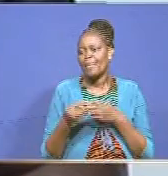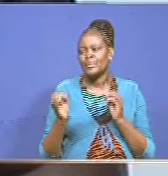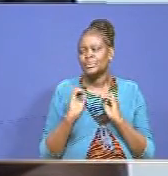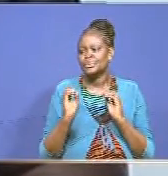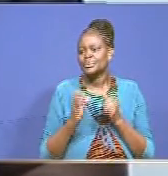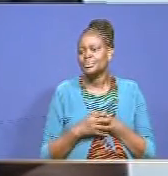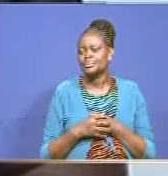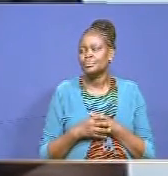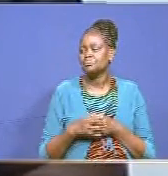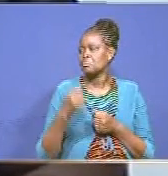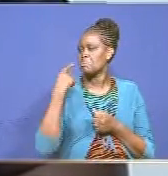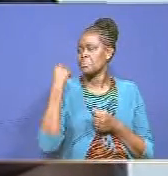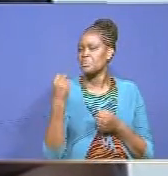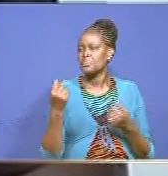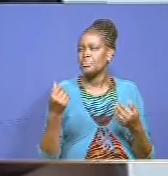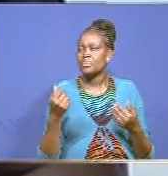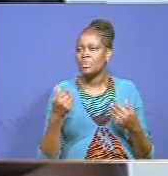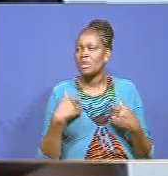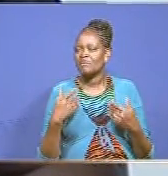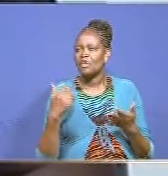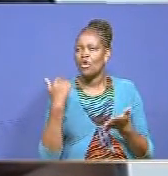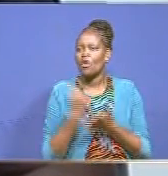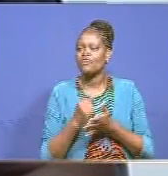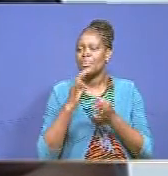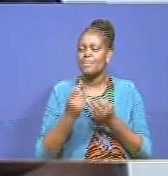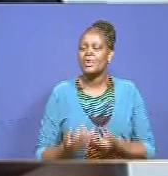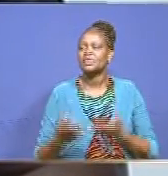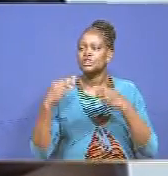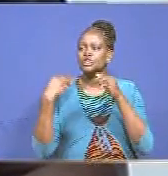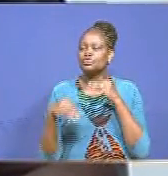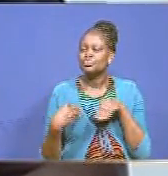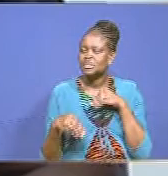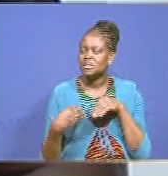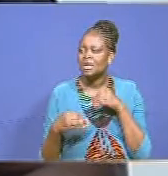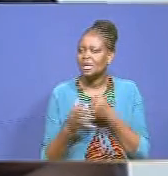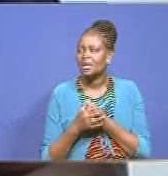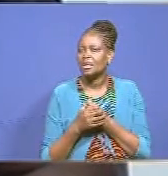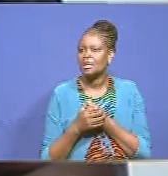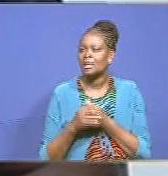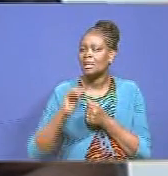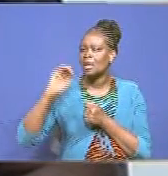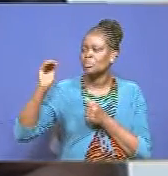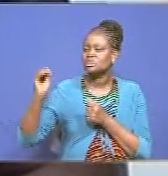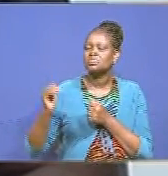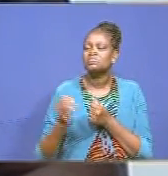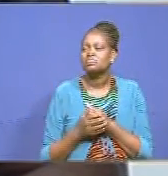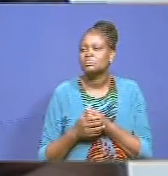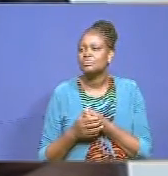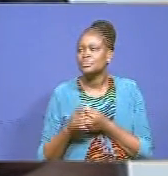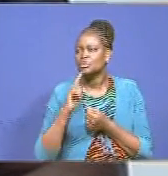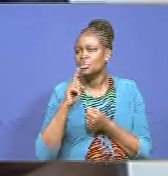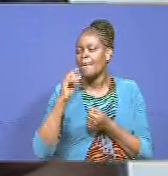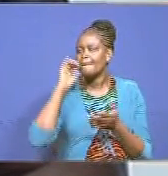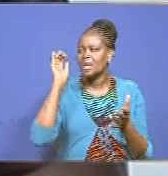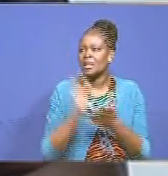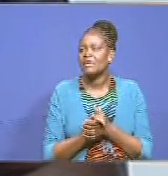Uh-huh. Yeah. The other day you had there was an office burnt in Busia. Yeah. Busia County and all that. So I